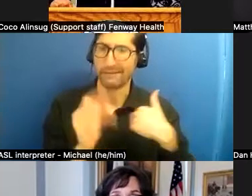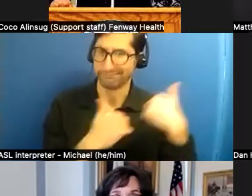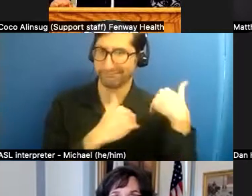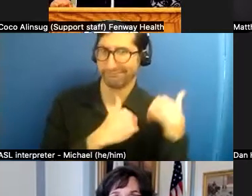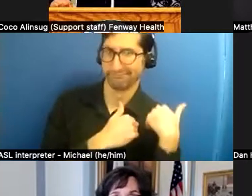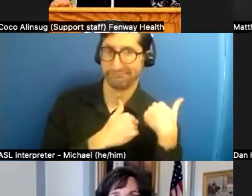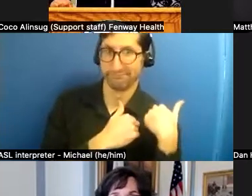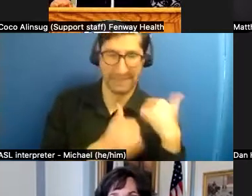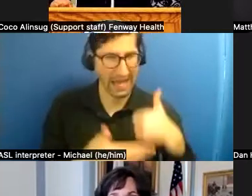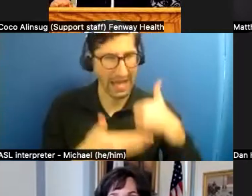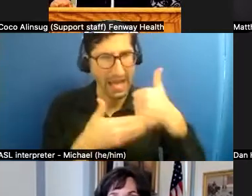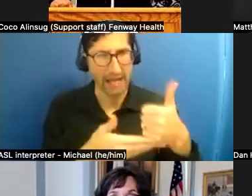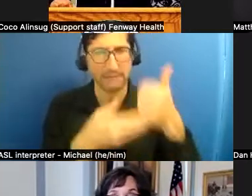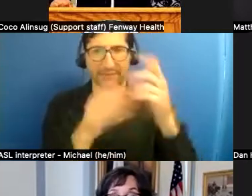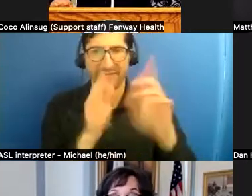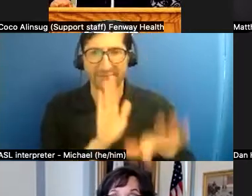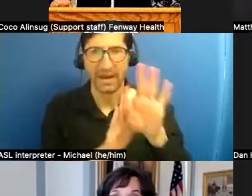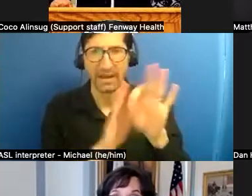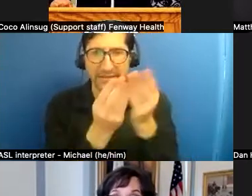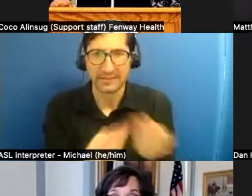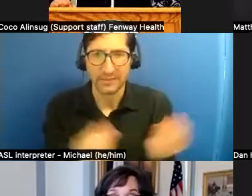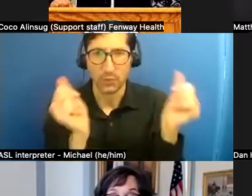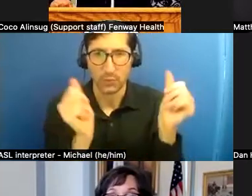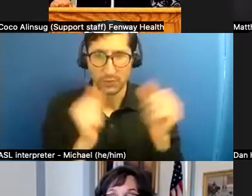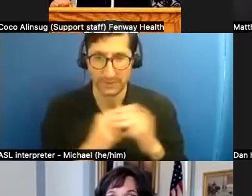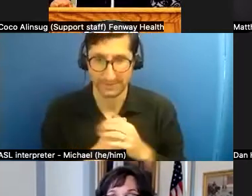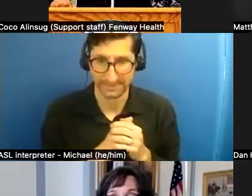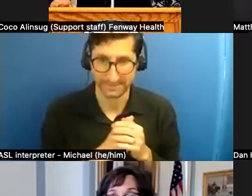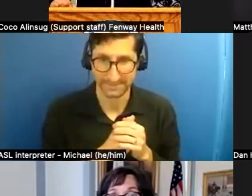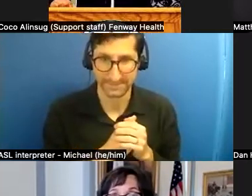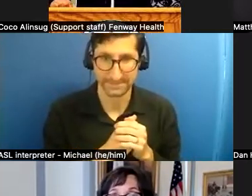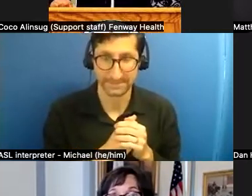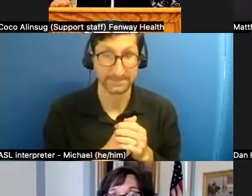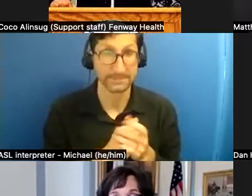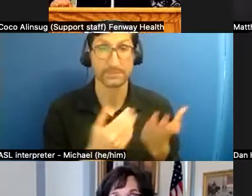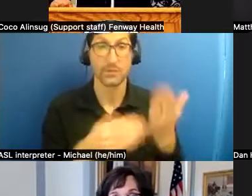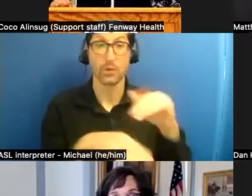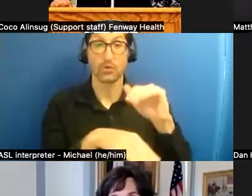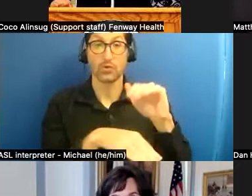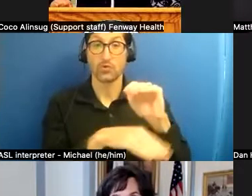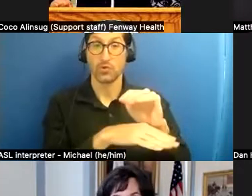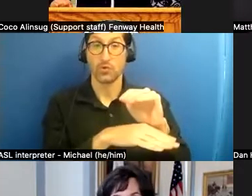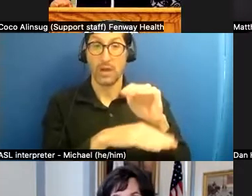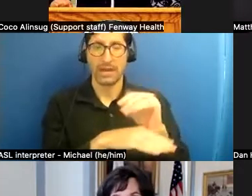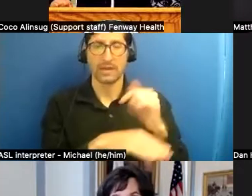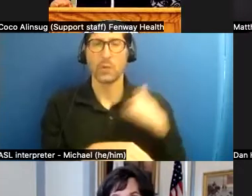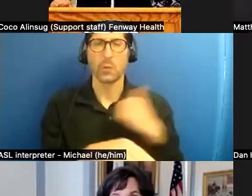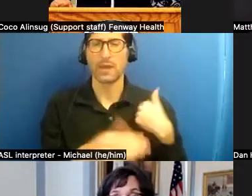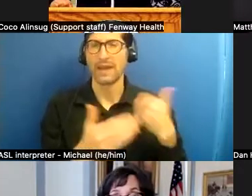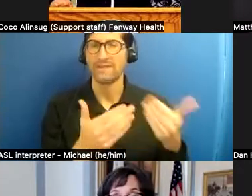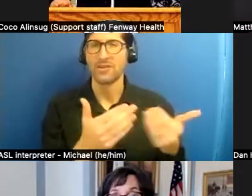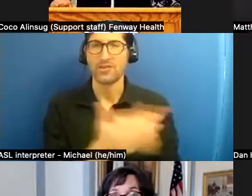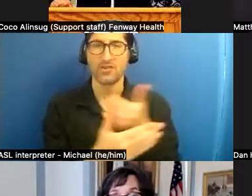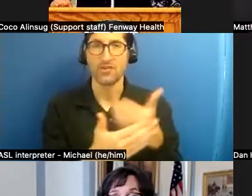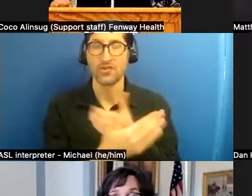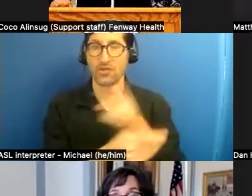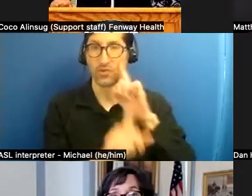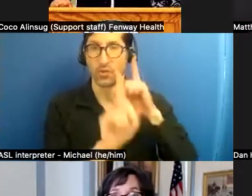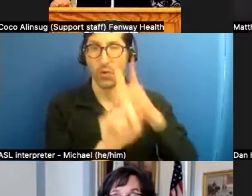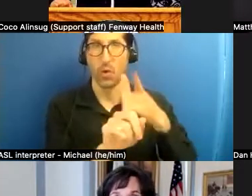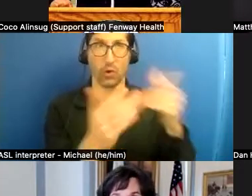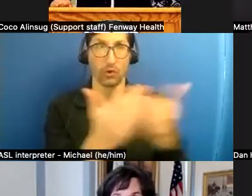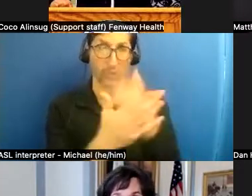of the solution. Tonight, we embark on a new Vision Zero, a vision